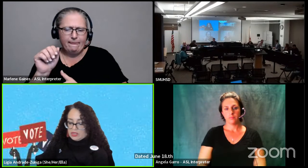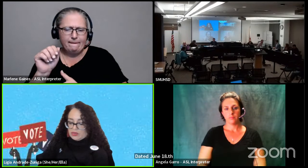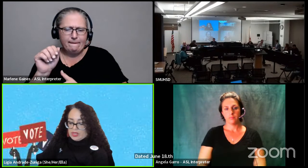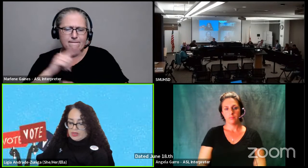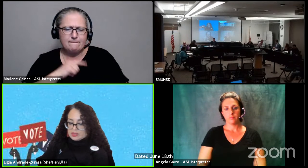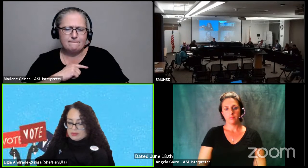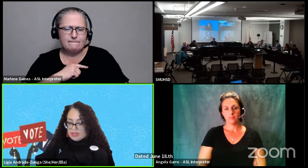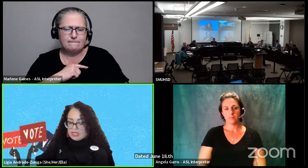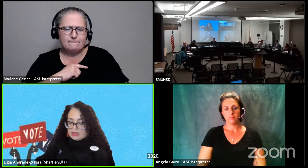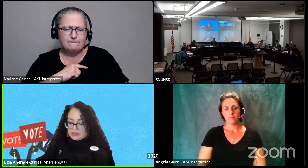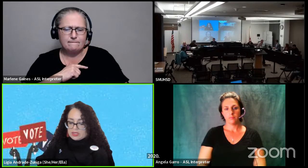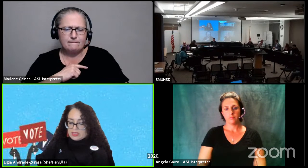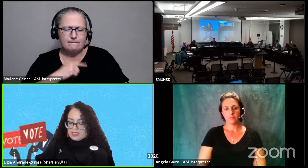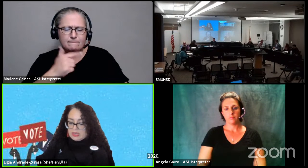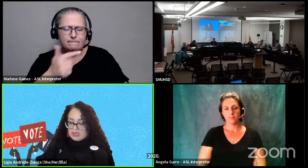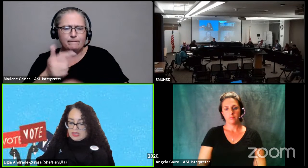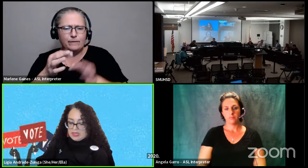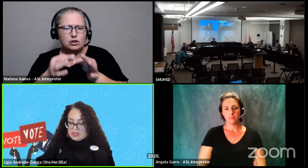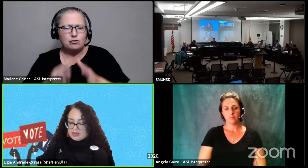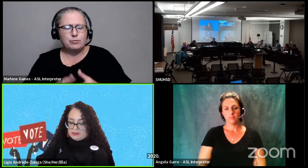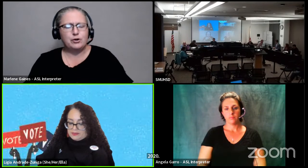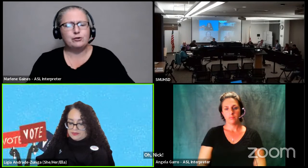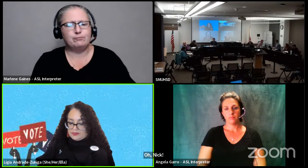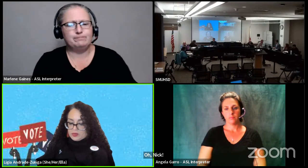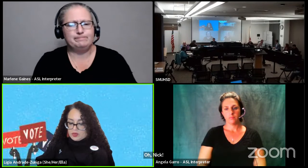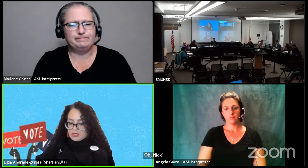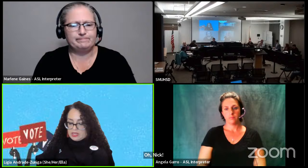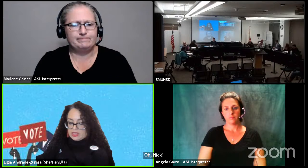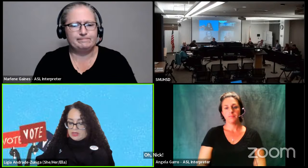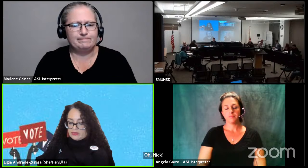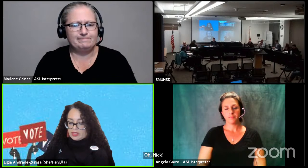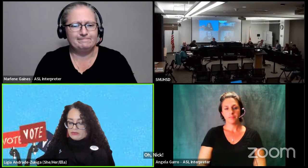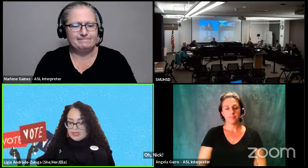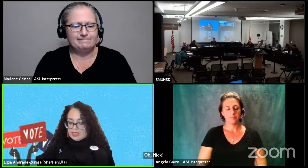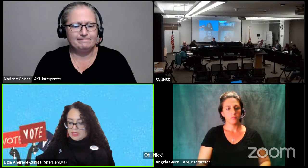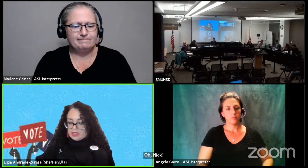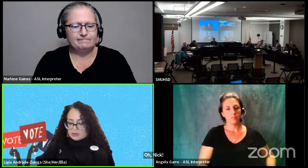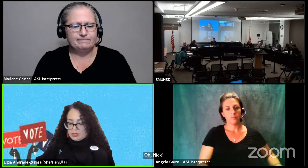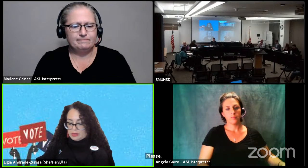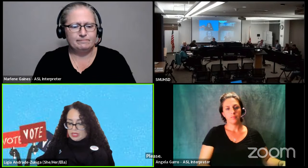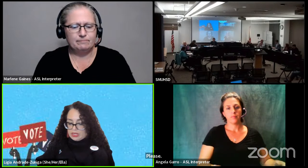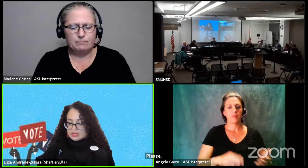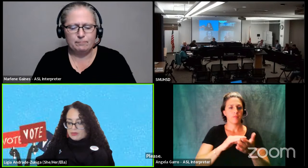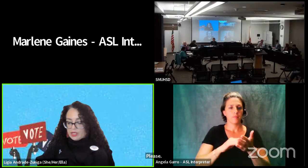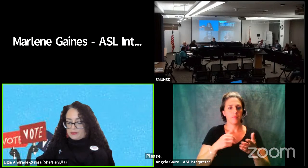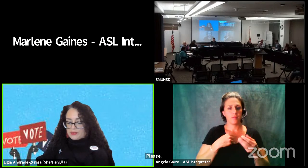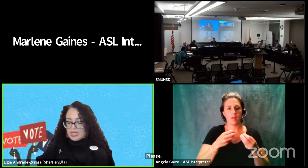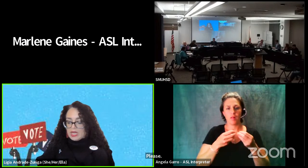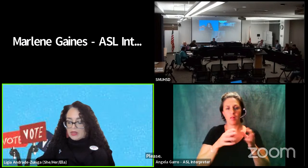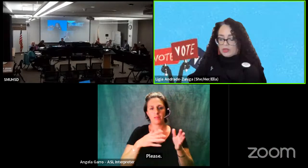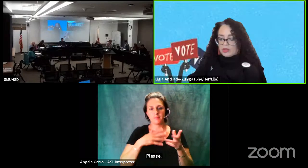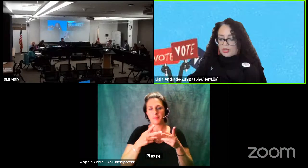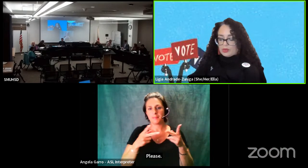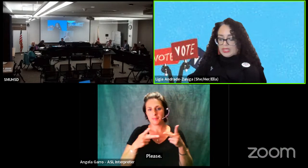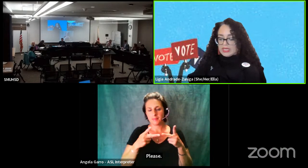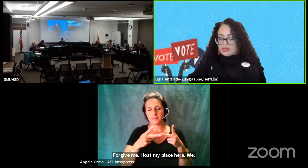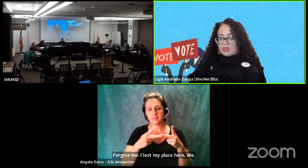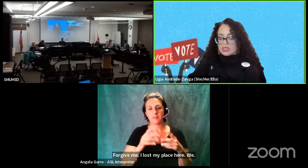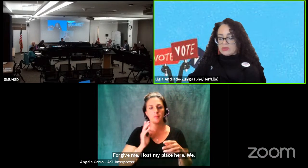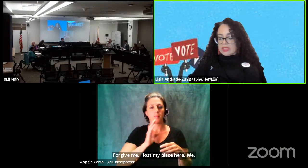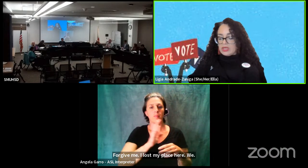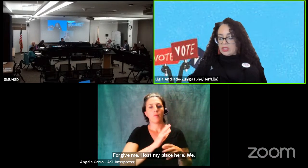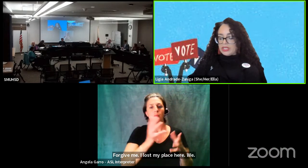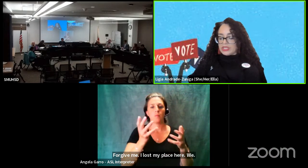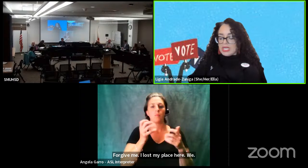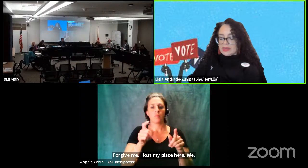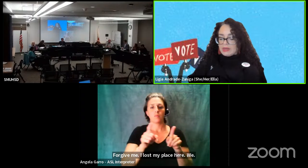Oh no, I lost my place. Forgive me, I lost my place. Here we go. The board would like to